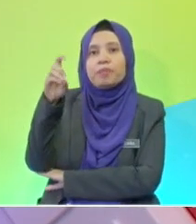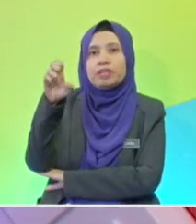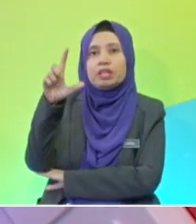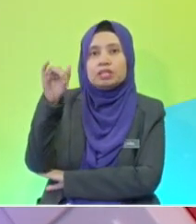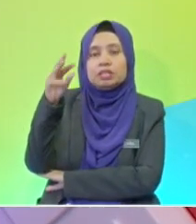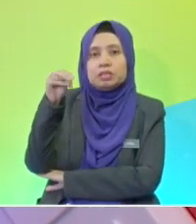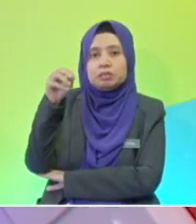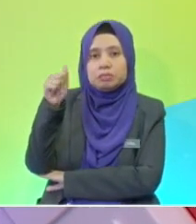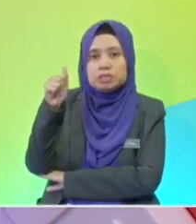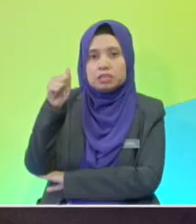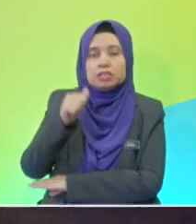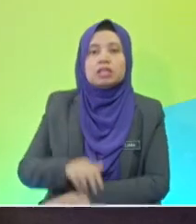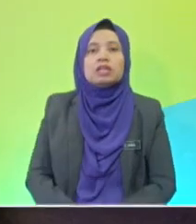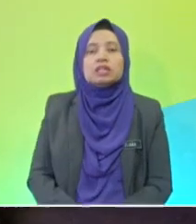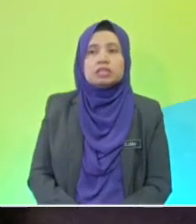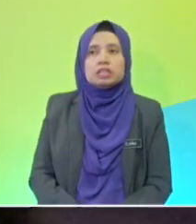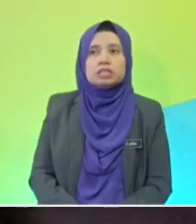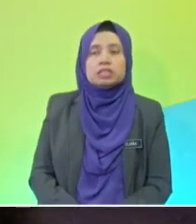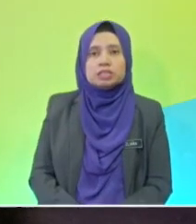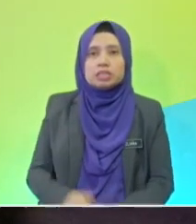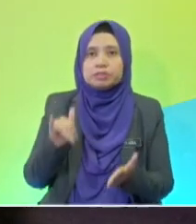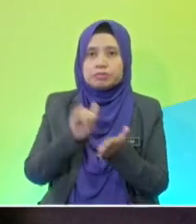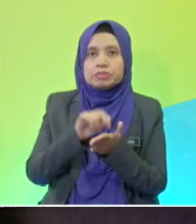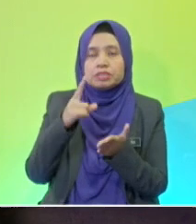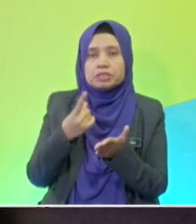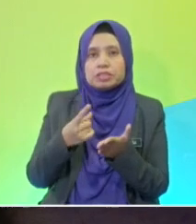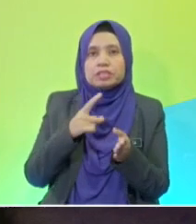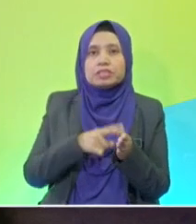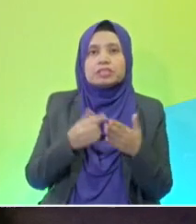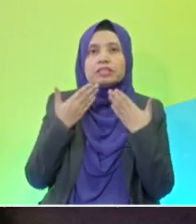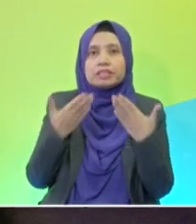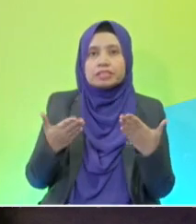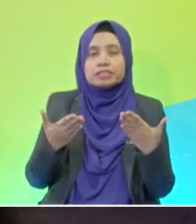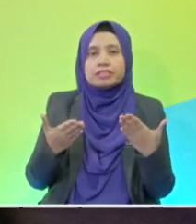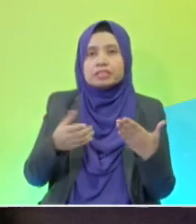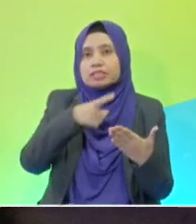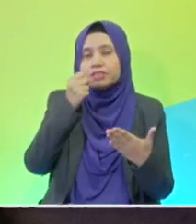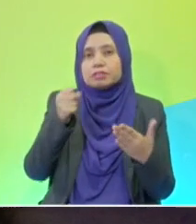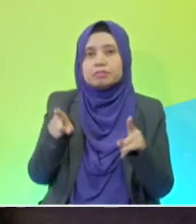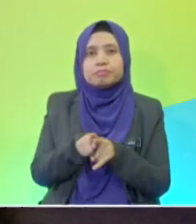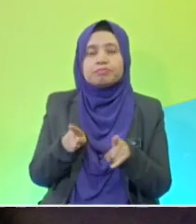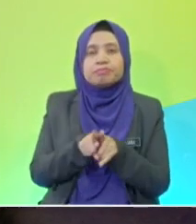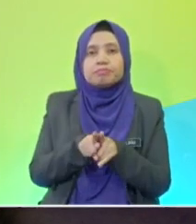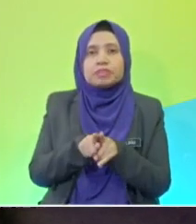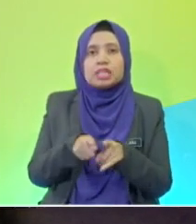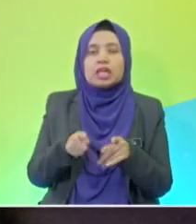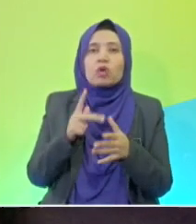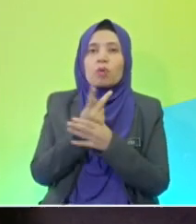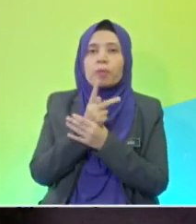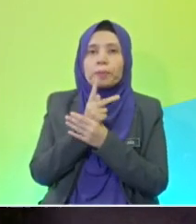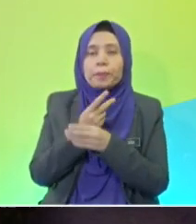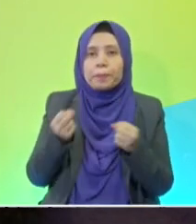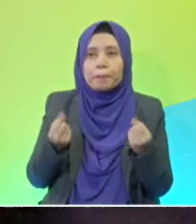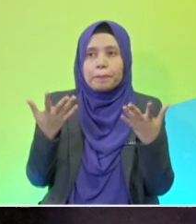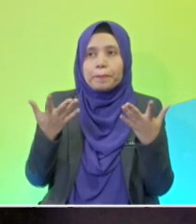KPM. Alright, that's it, pupils at home. Thank you so much, Teacher M, for joining us and sharing us a lot about